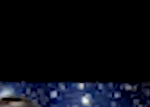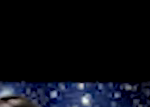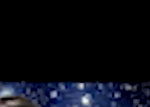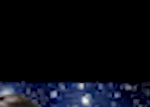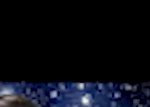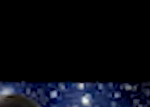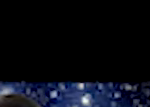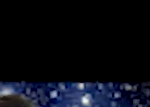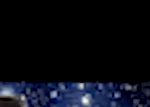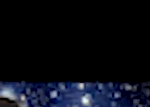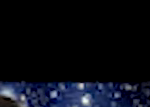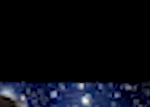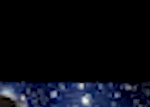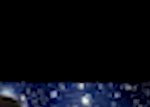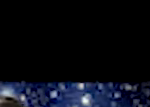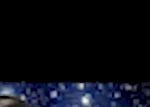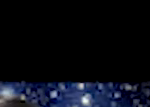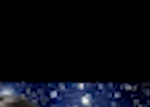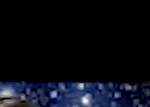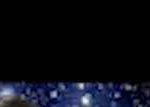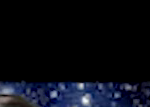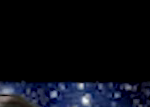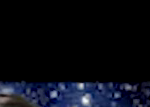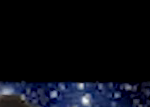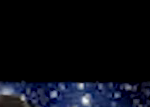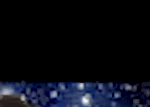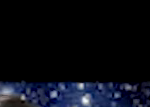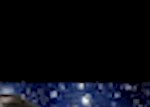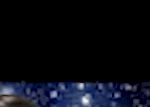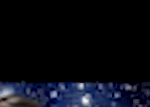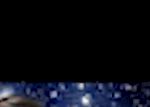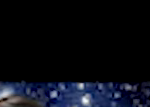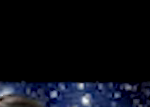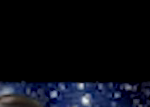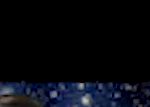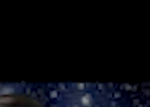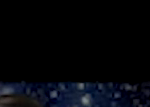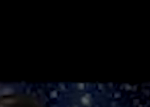all stay safe and continue to learn well past today's event. Thank you so much.